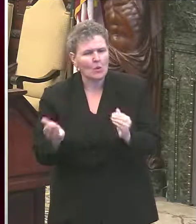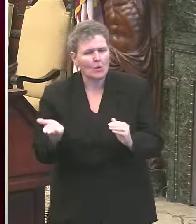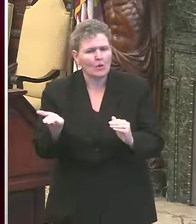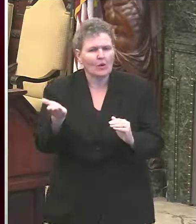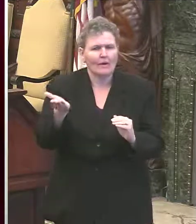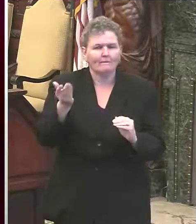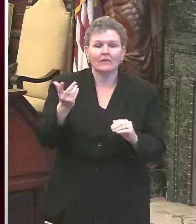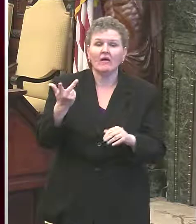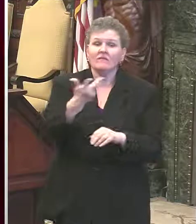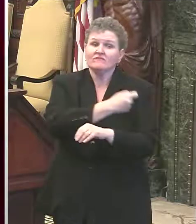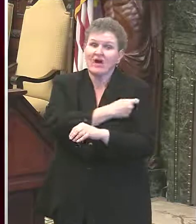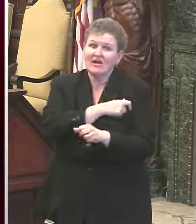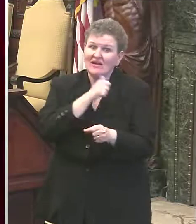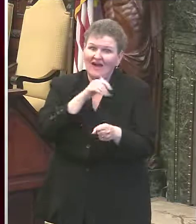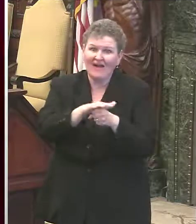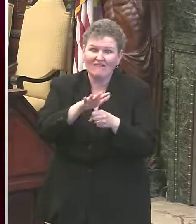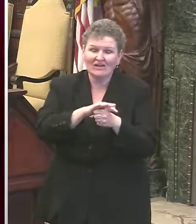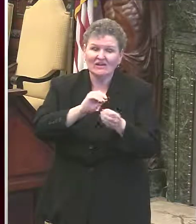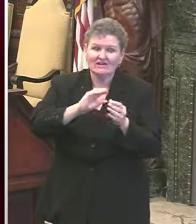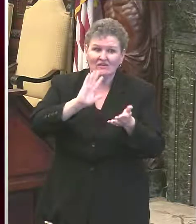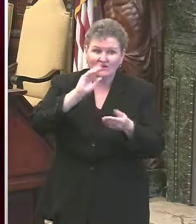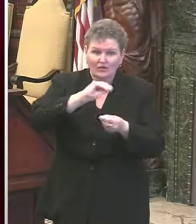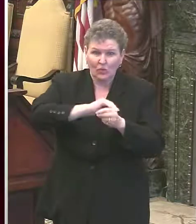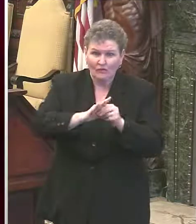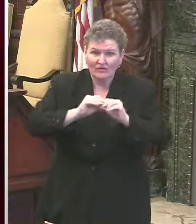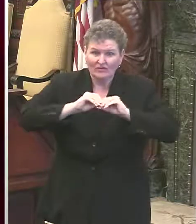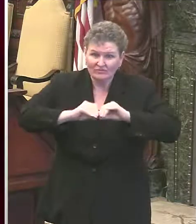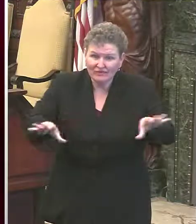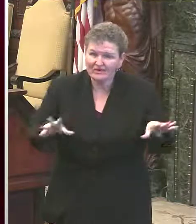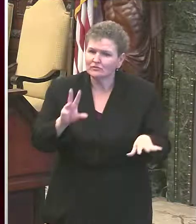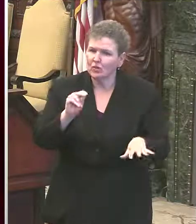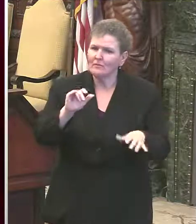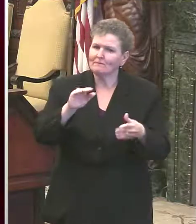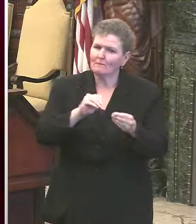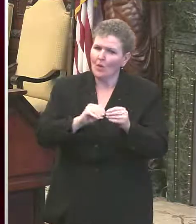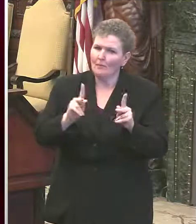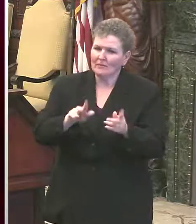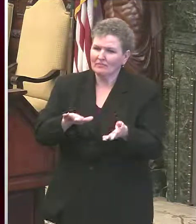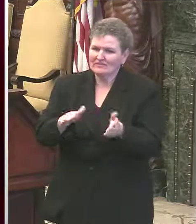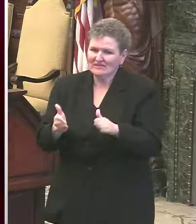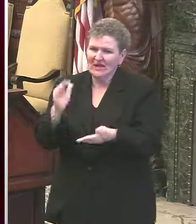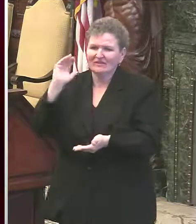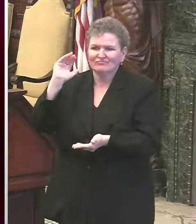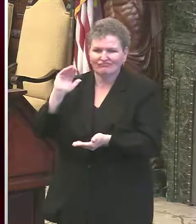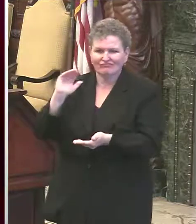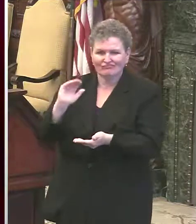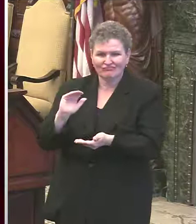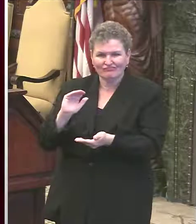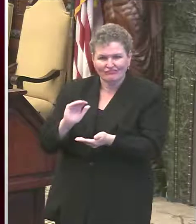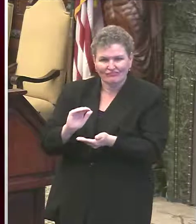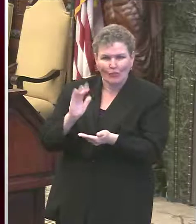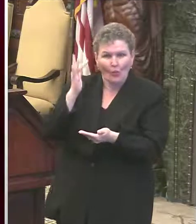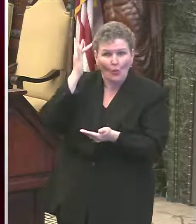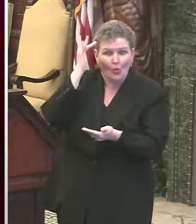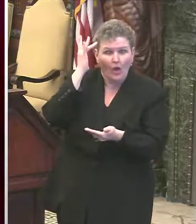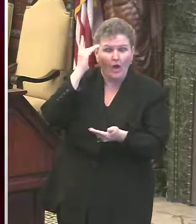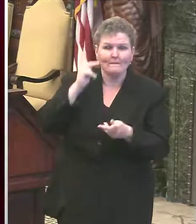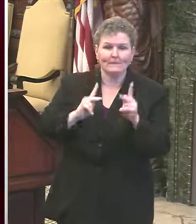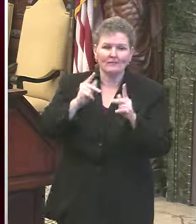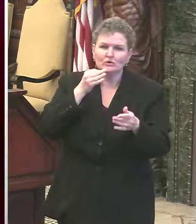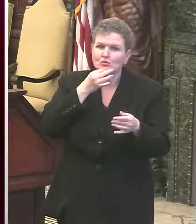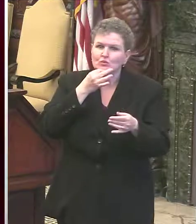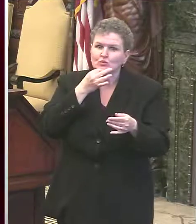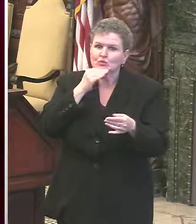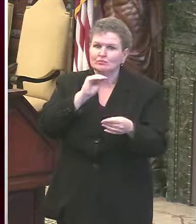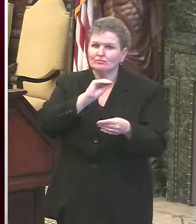this point, but they are enough to prevent some of those deaths from occurring from COVID because we are getting into a meaningful percentage of the people who are in the